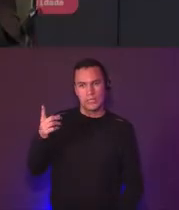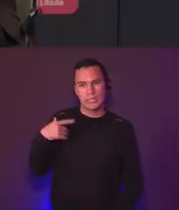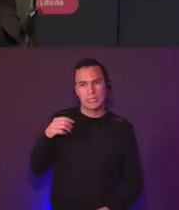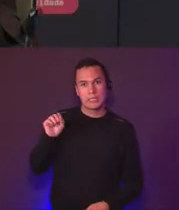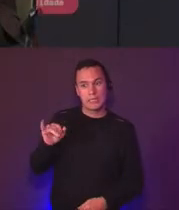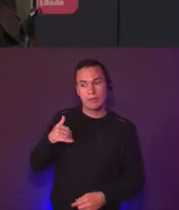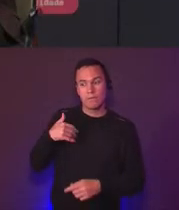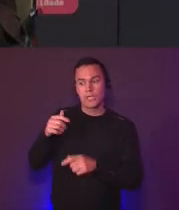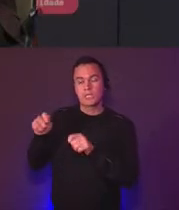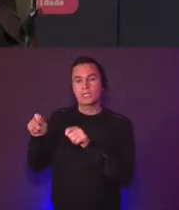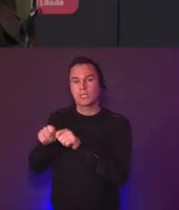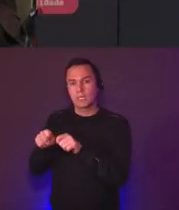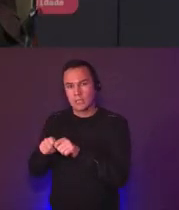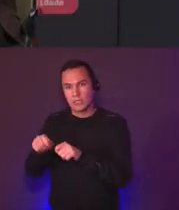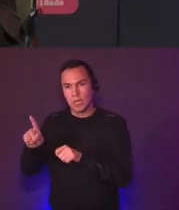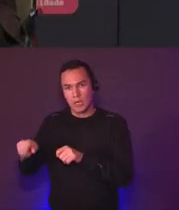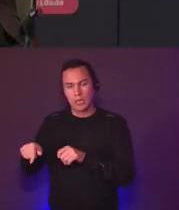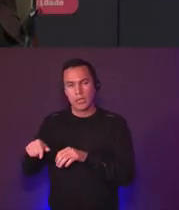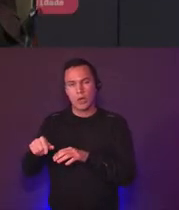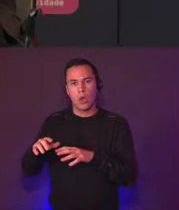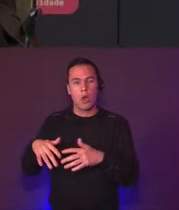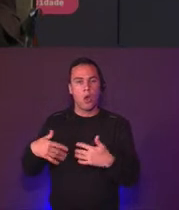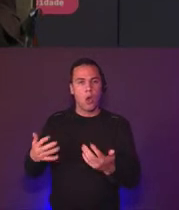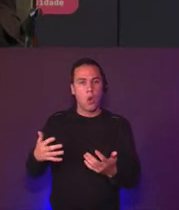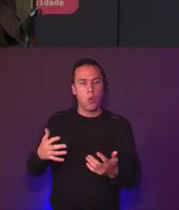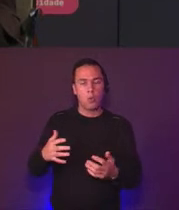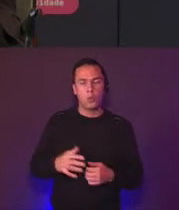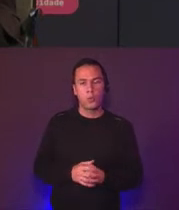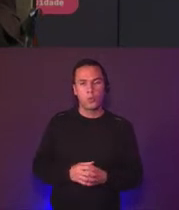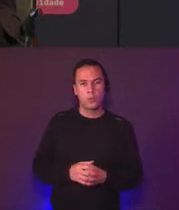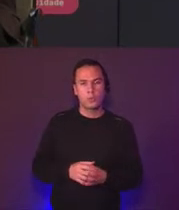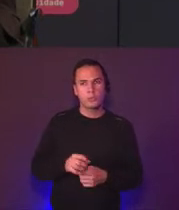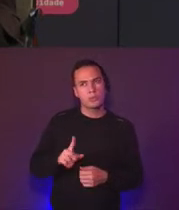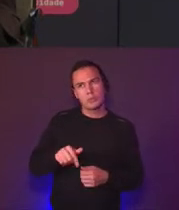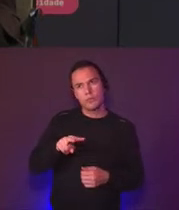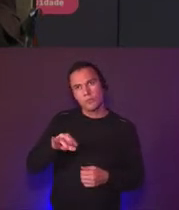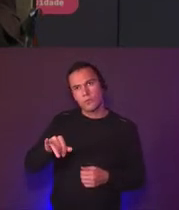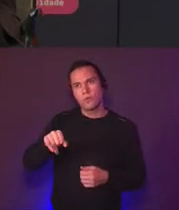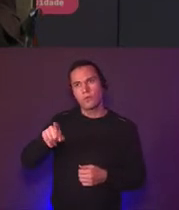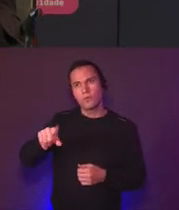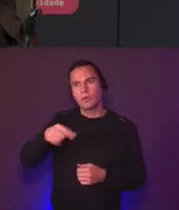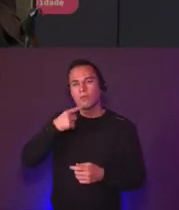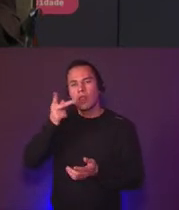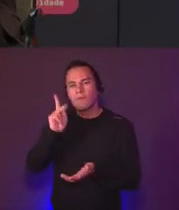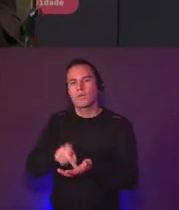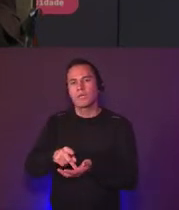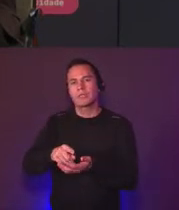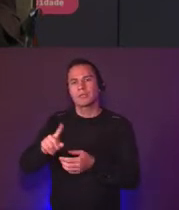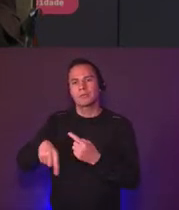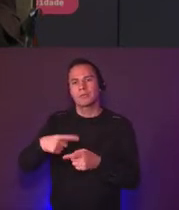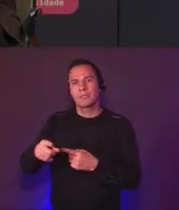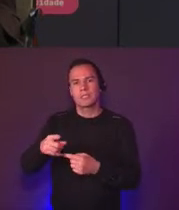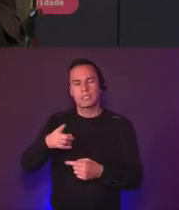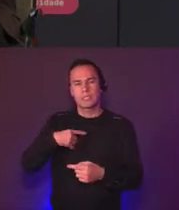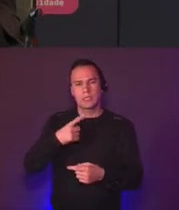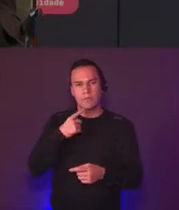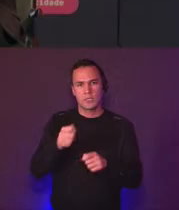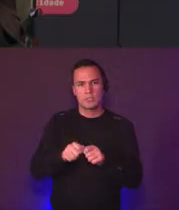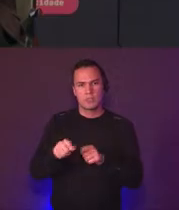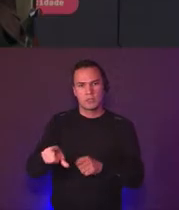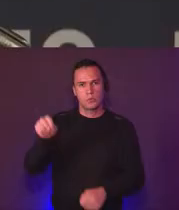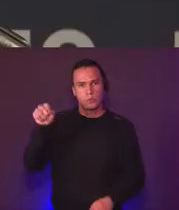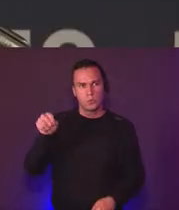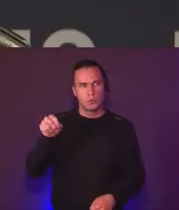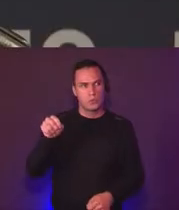be part of the inner ring and keep quiet, or I have to tell the truth and be the whistleblower. And I had to make a choice.